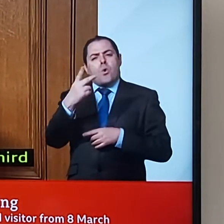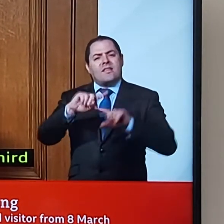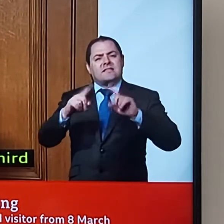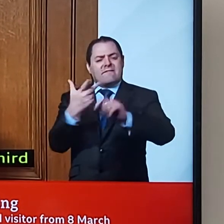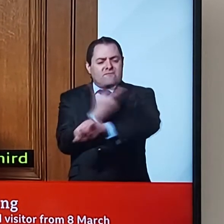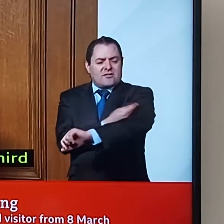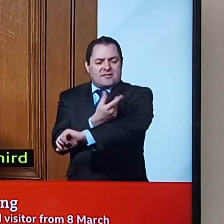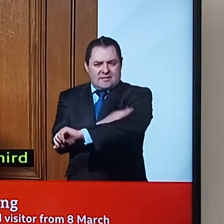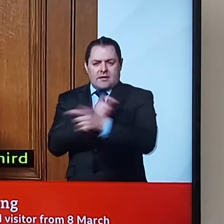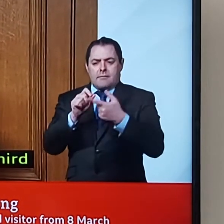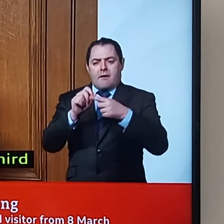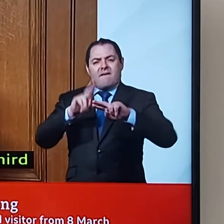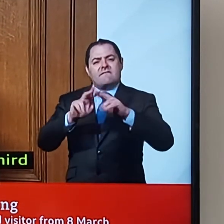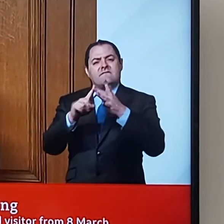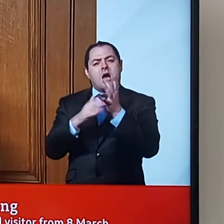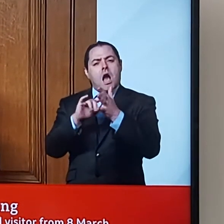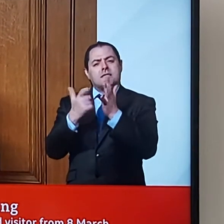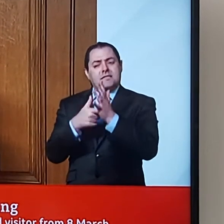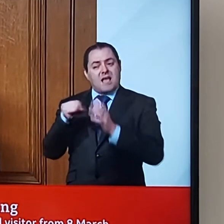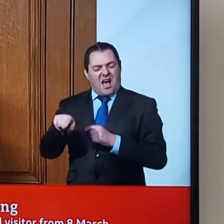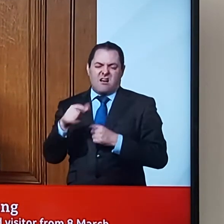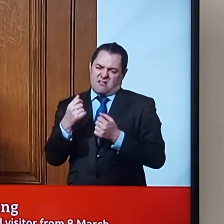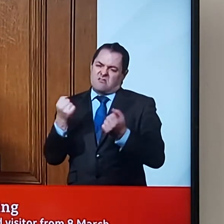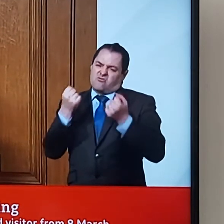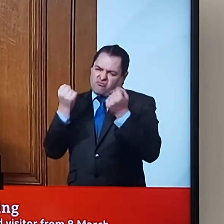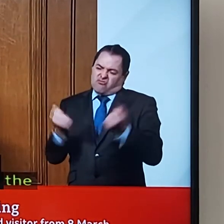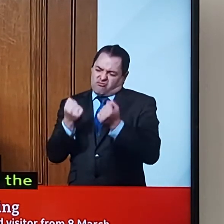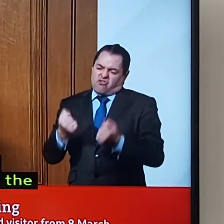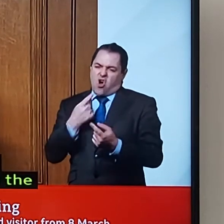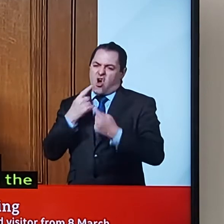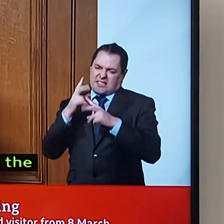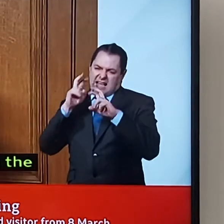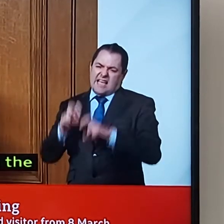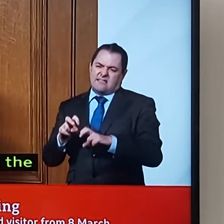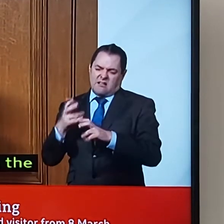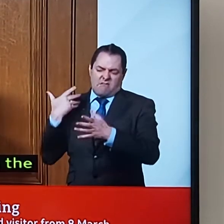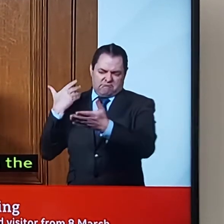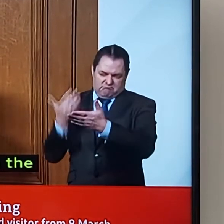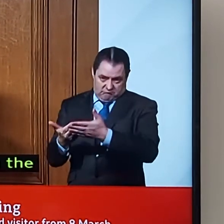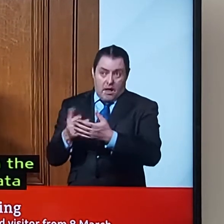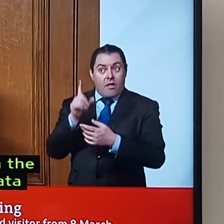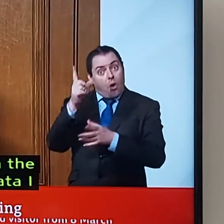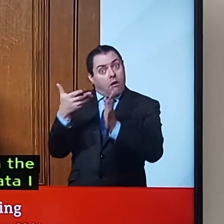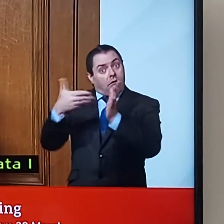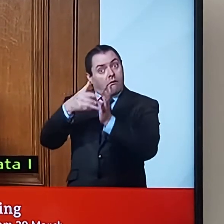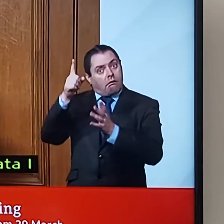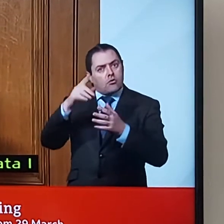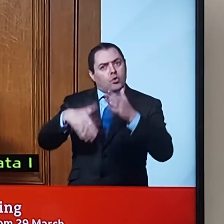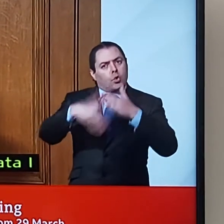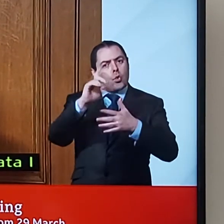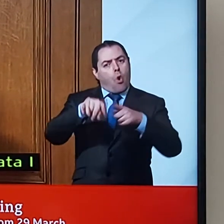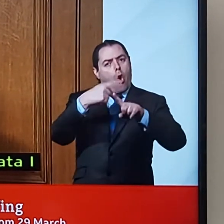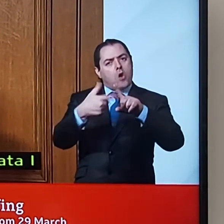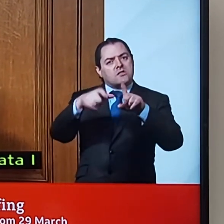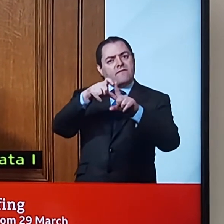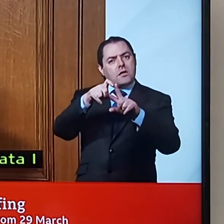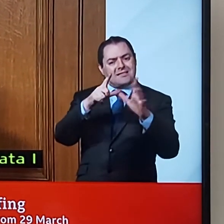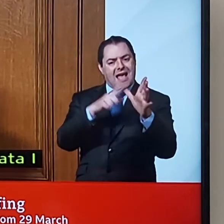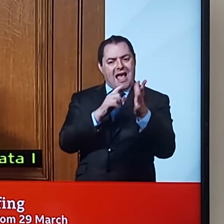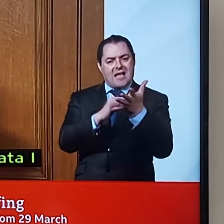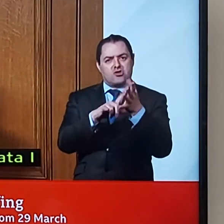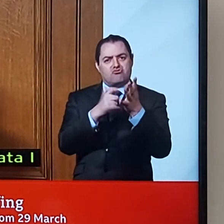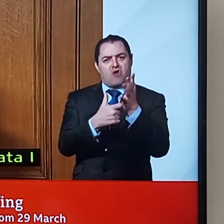which is the data I've shown from the UK so far, and the Oxford AstraZeneca vaccine. And the headline numbers they